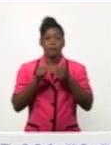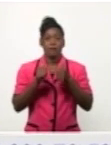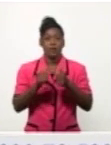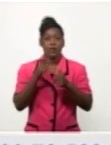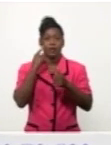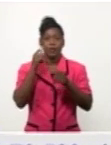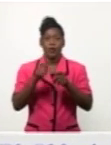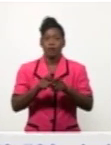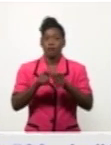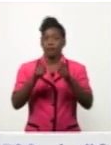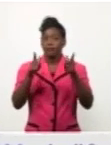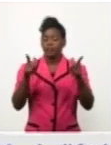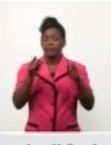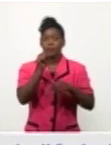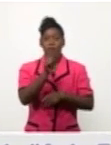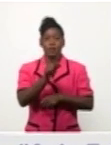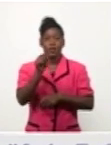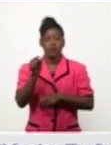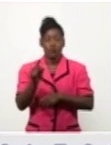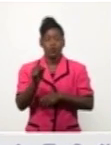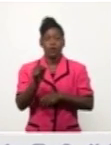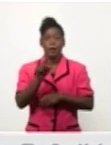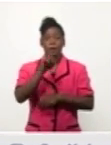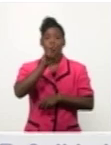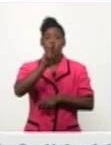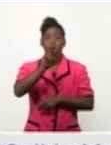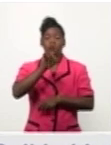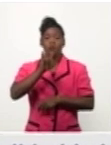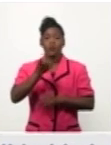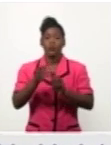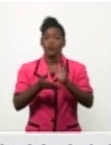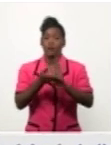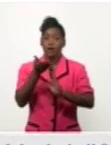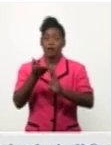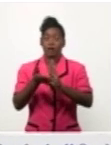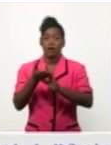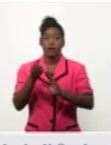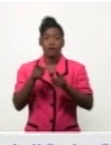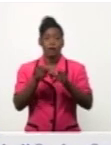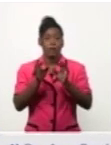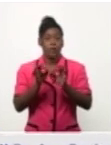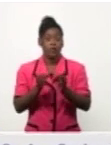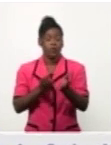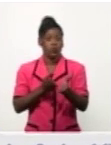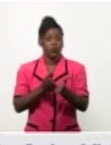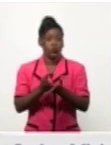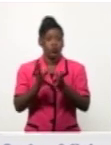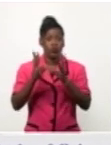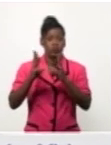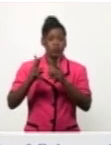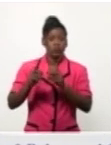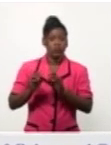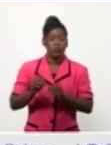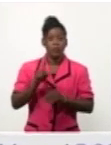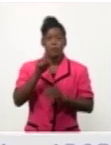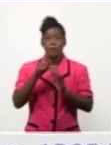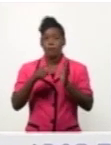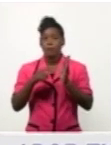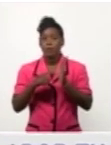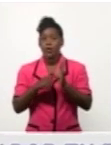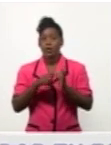practically 3 times more discharges than confirmed cases.